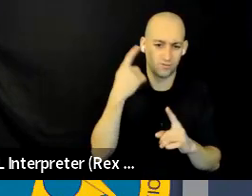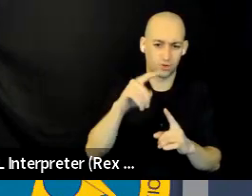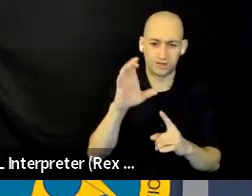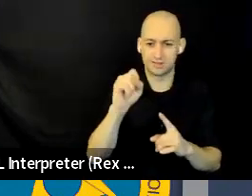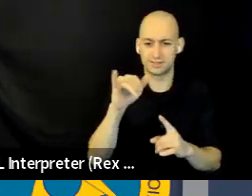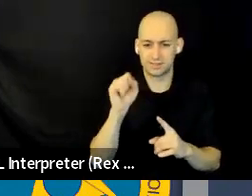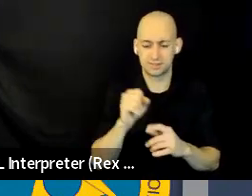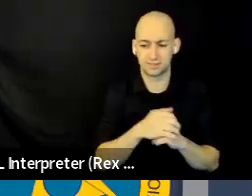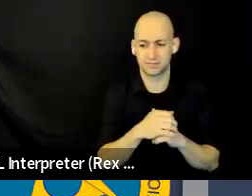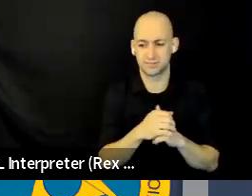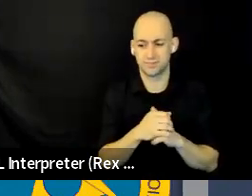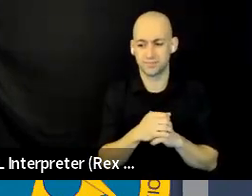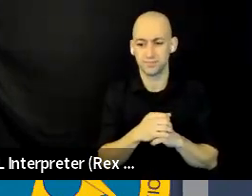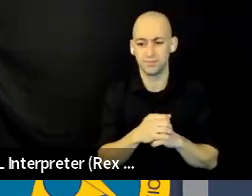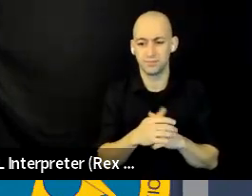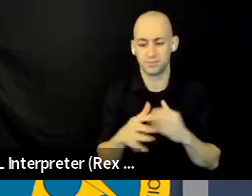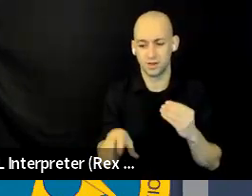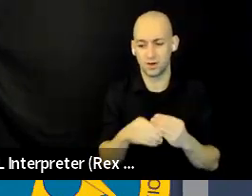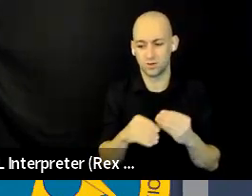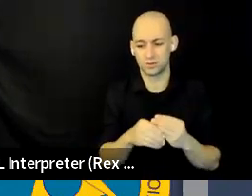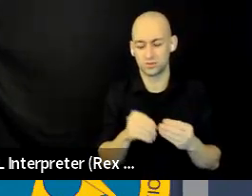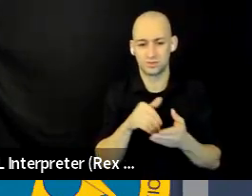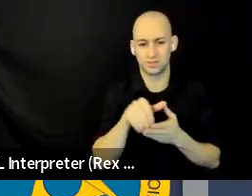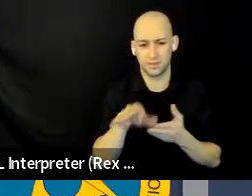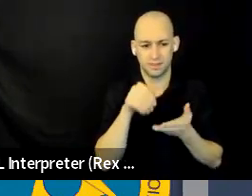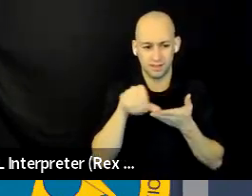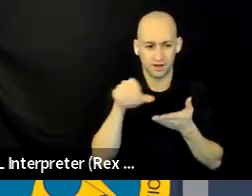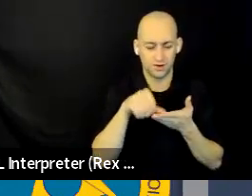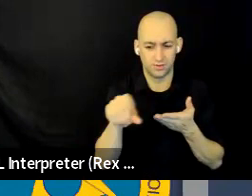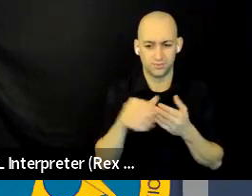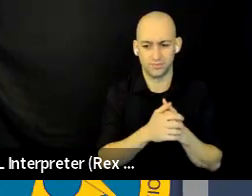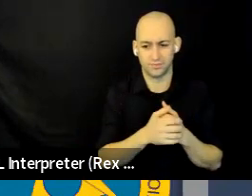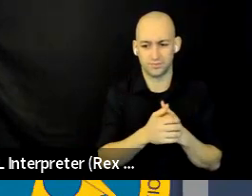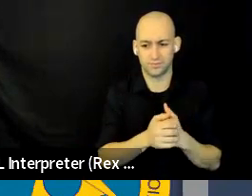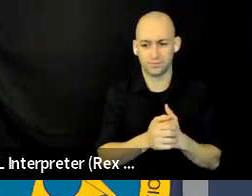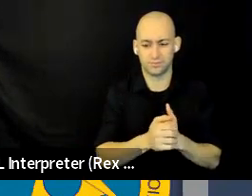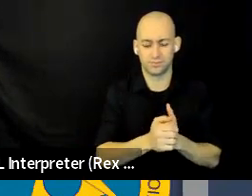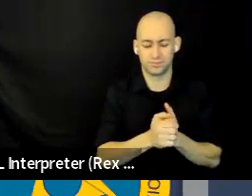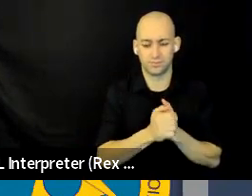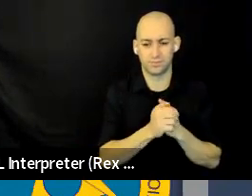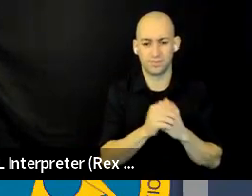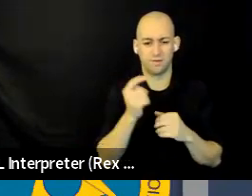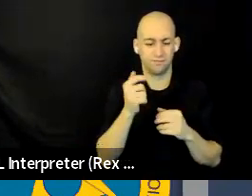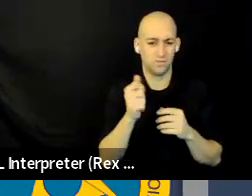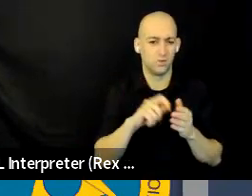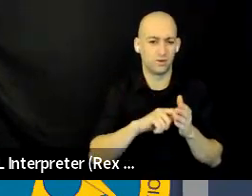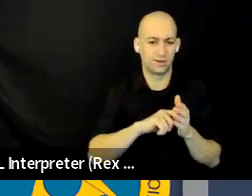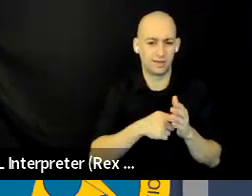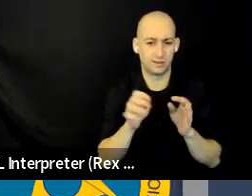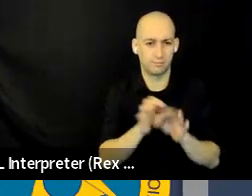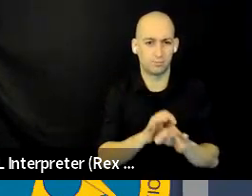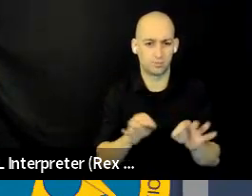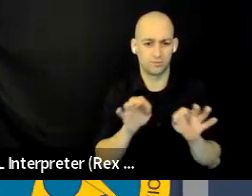targets. We've also submitted a letter highlighting a couple of key improvements we'd like to see in the CSIS scoring methodology.